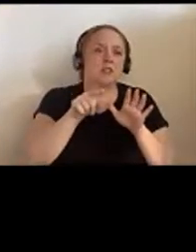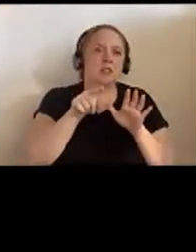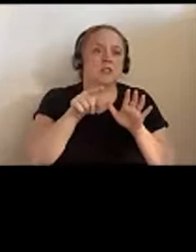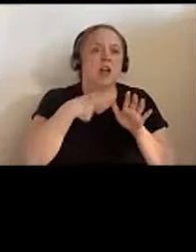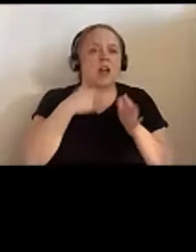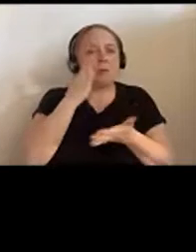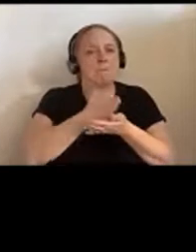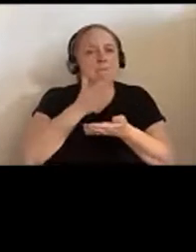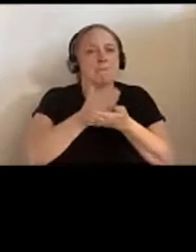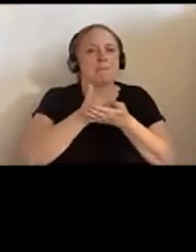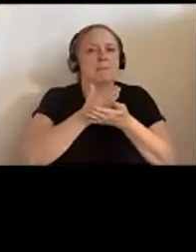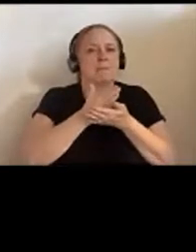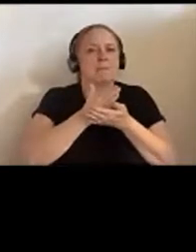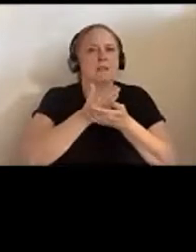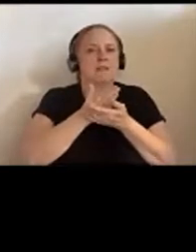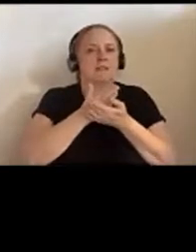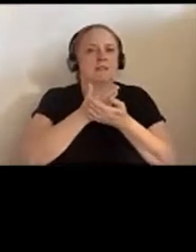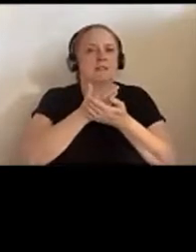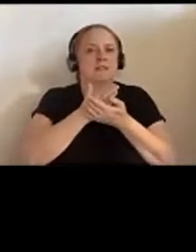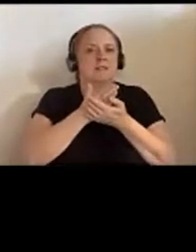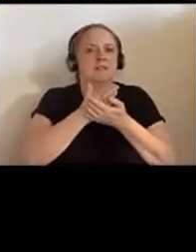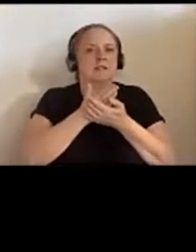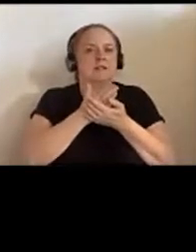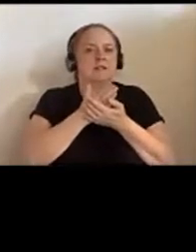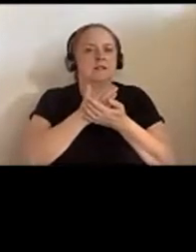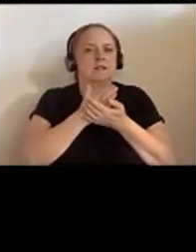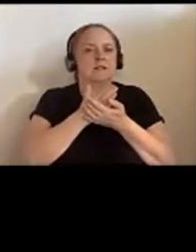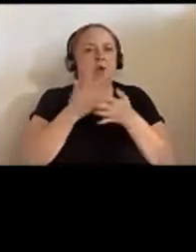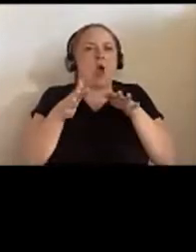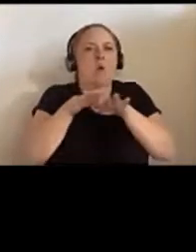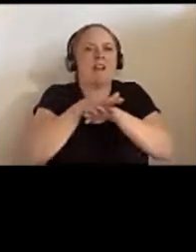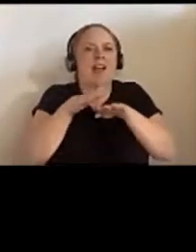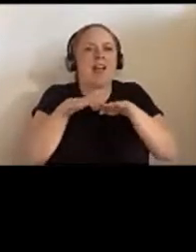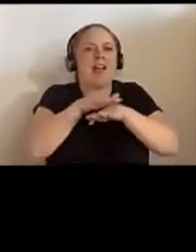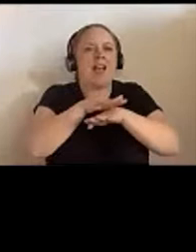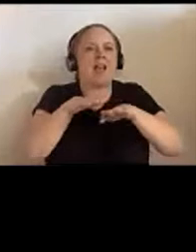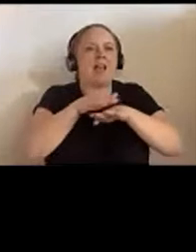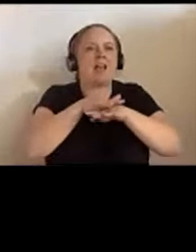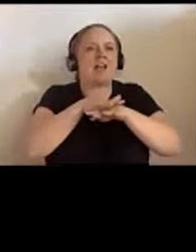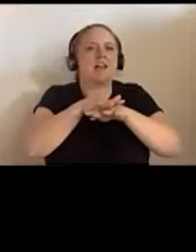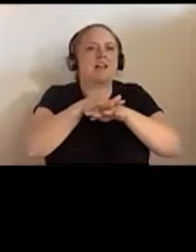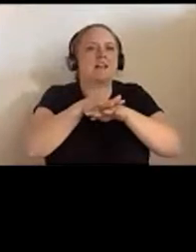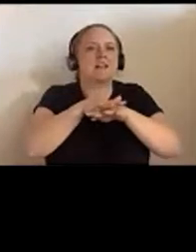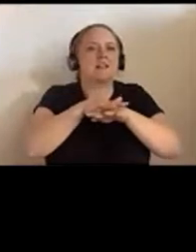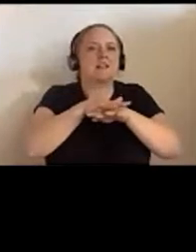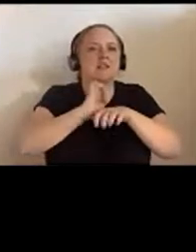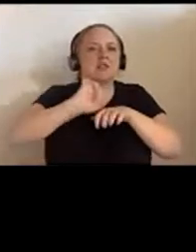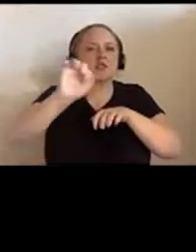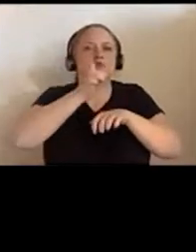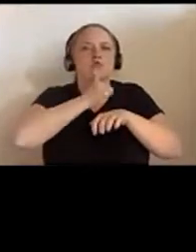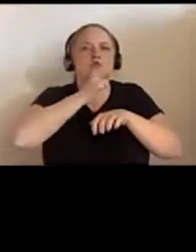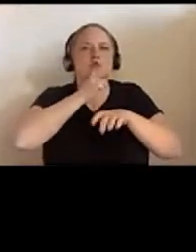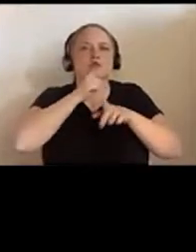believe that that there are some overlaps here in terms of your use of